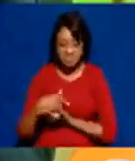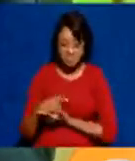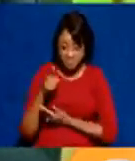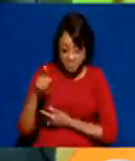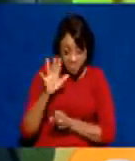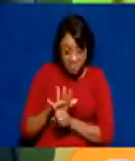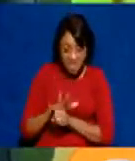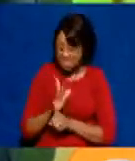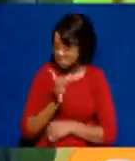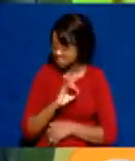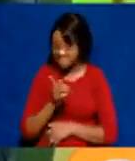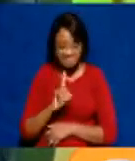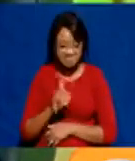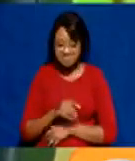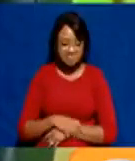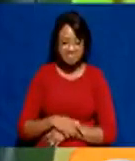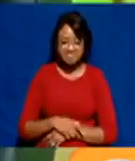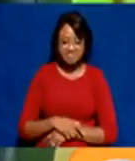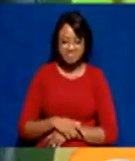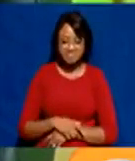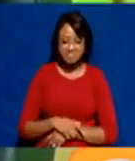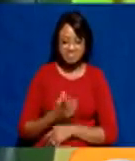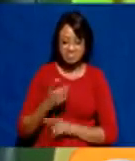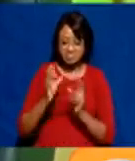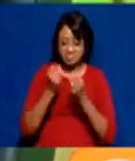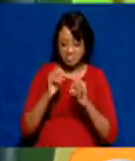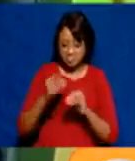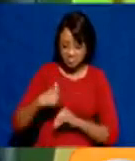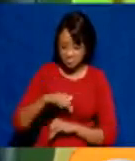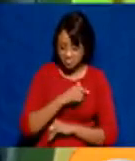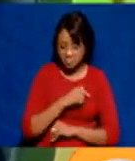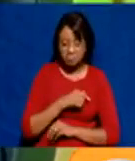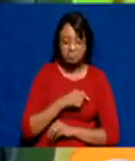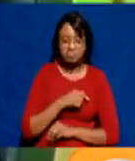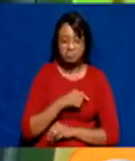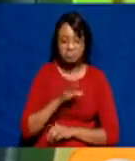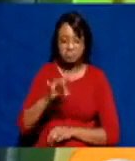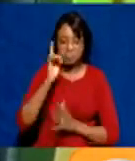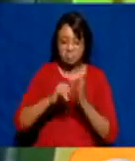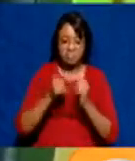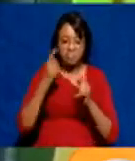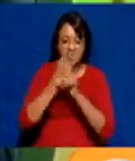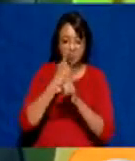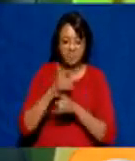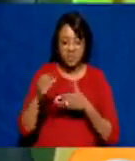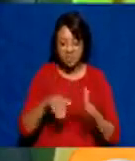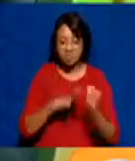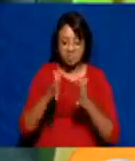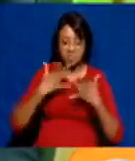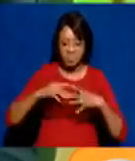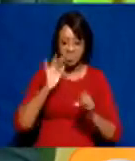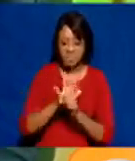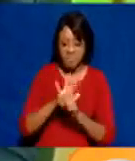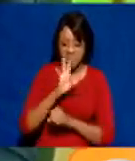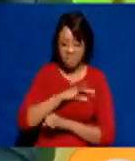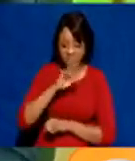of picture, right? But where is that gap, right? So we understood that even if you look at some of the opportunities that enable people benefit from waste,